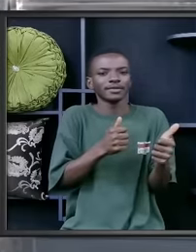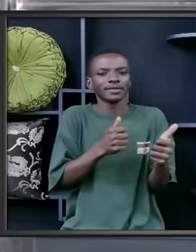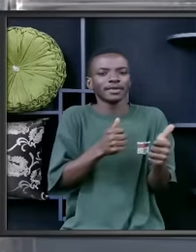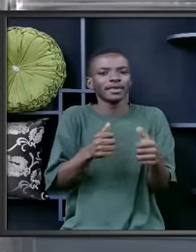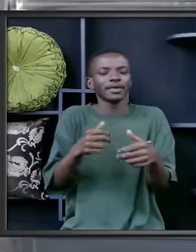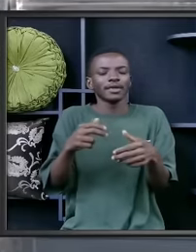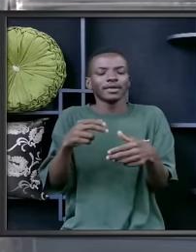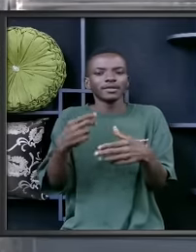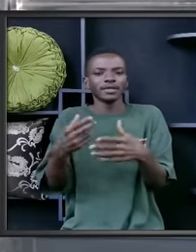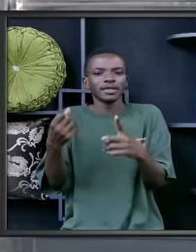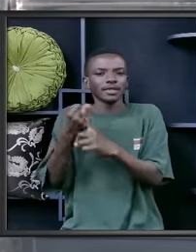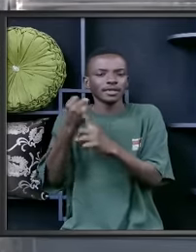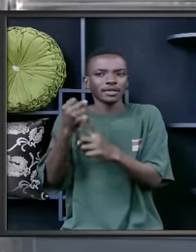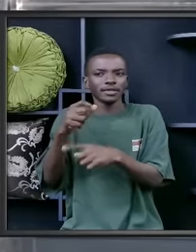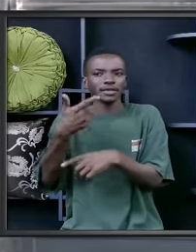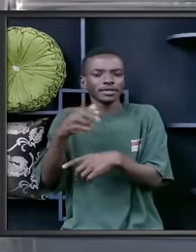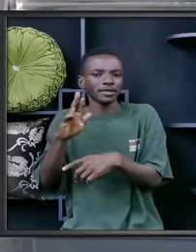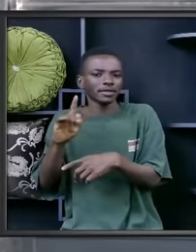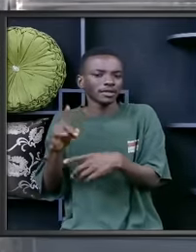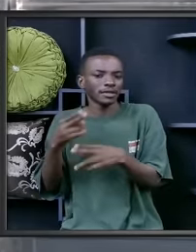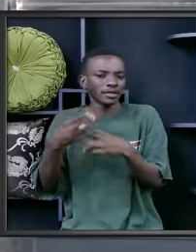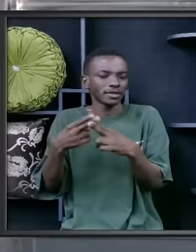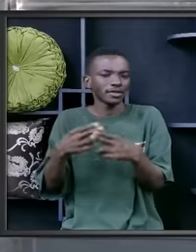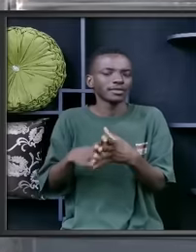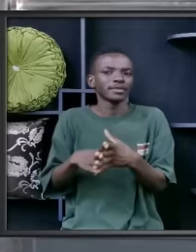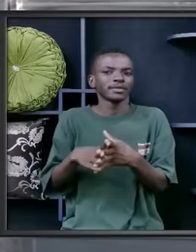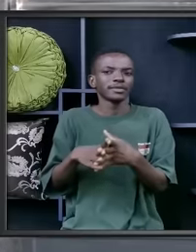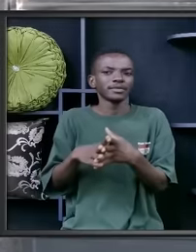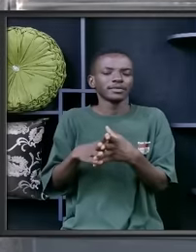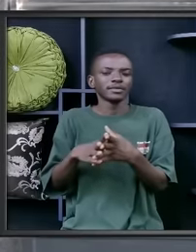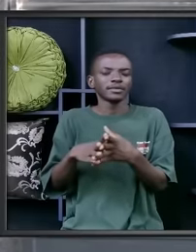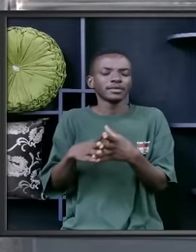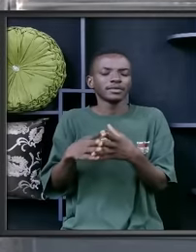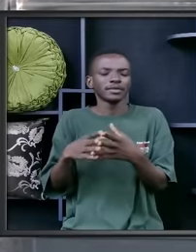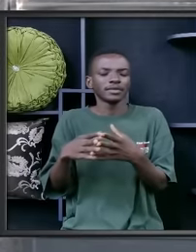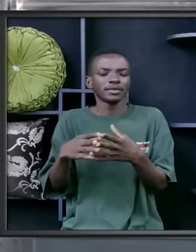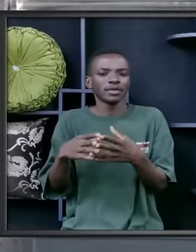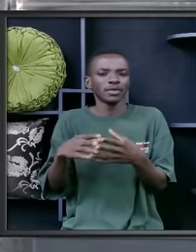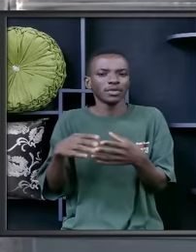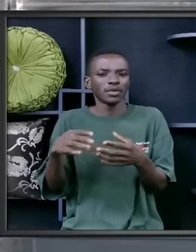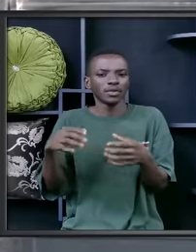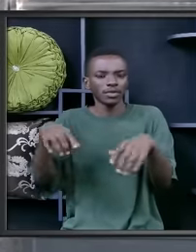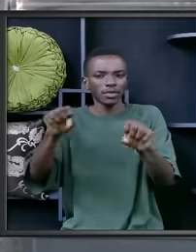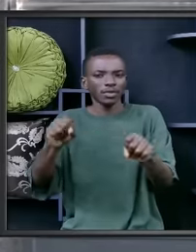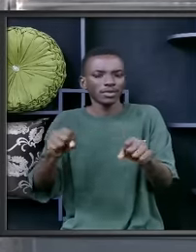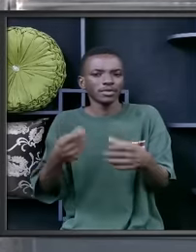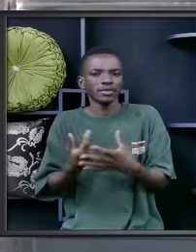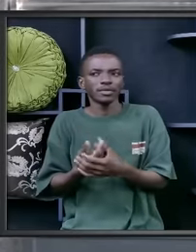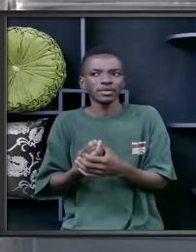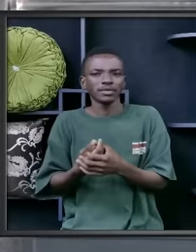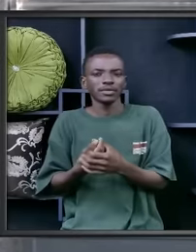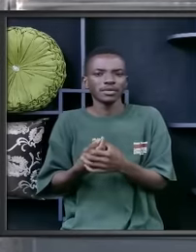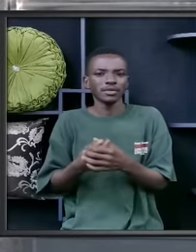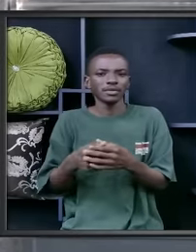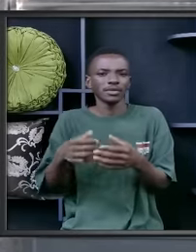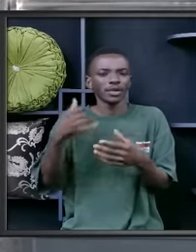Okada can't jam great. Where we there they make call him. He say Okada jam great. Where